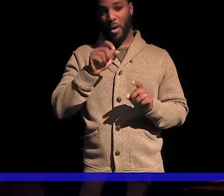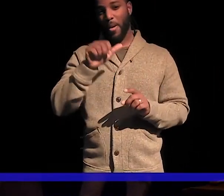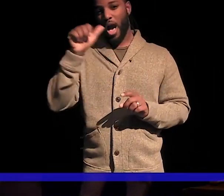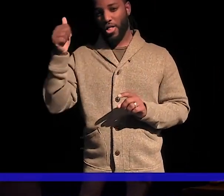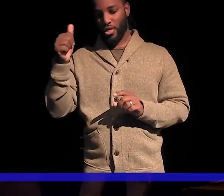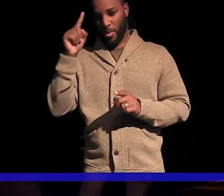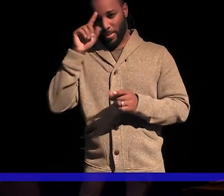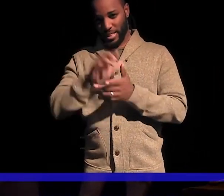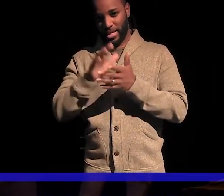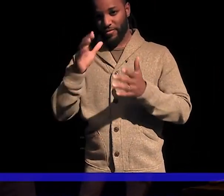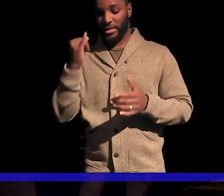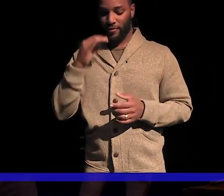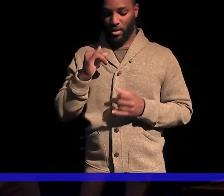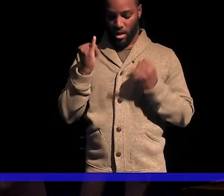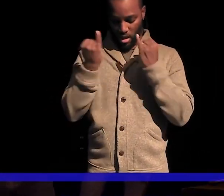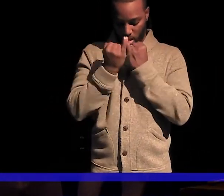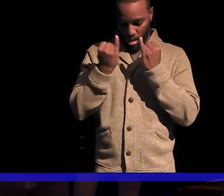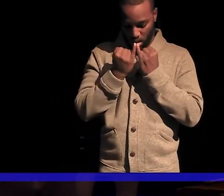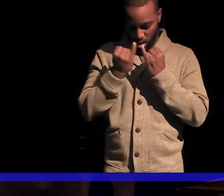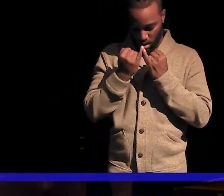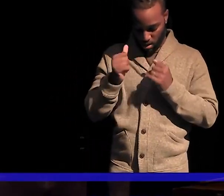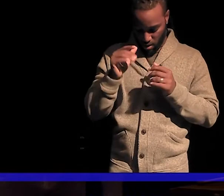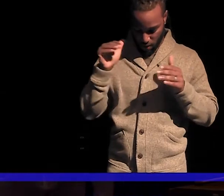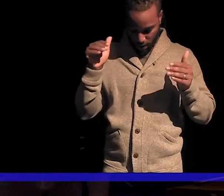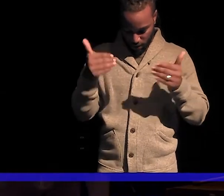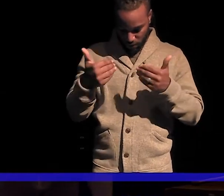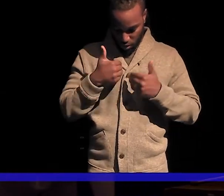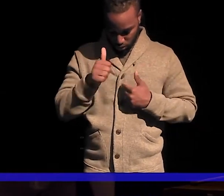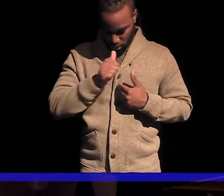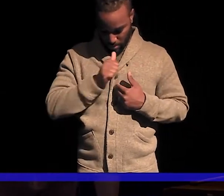Sanctification, becoming more and more like Jesus,